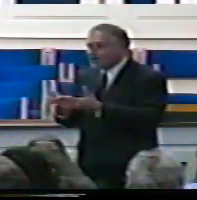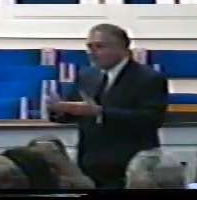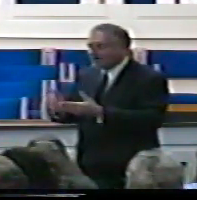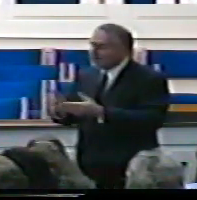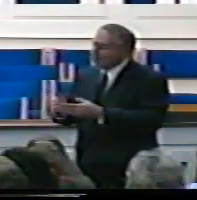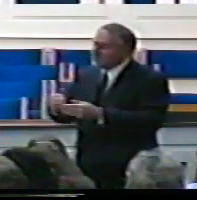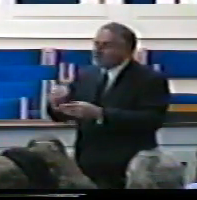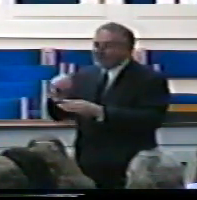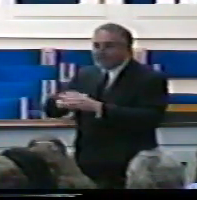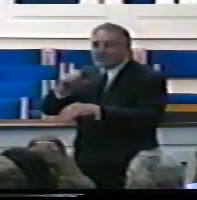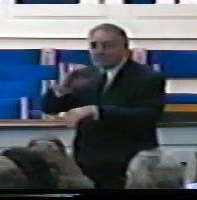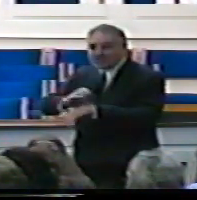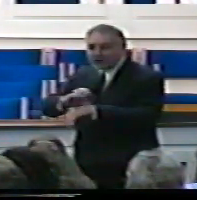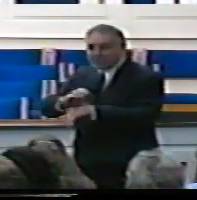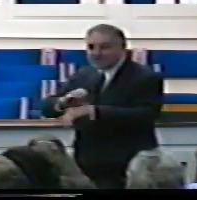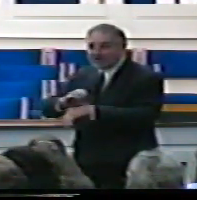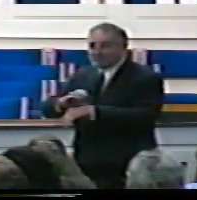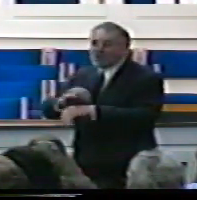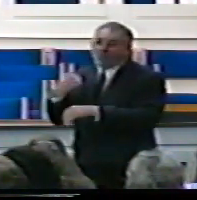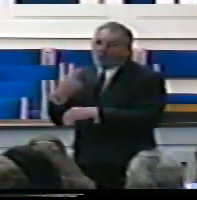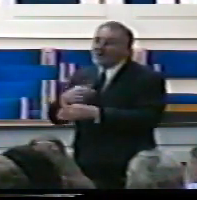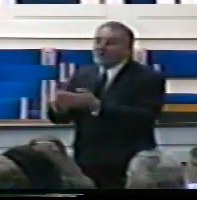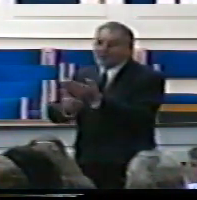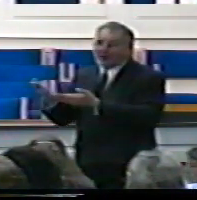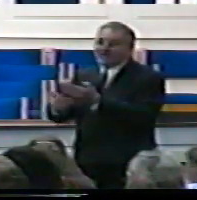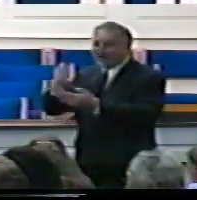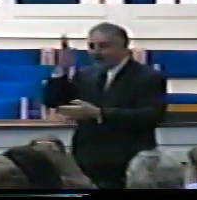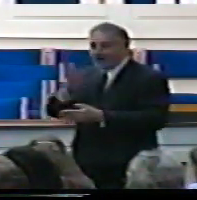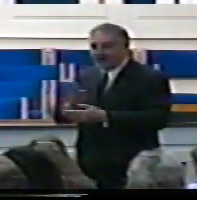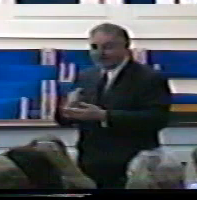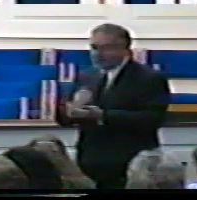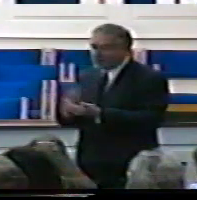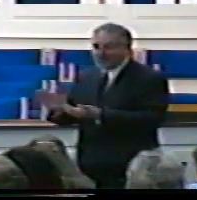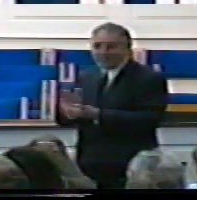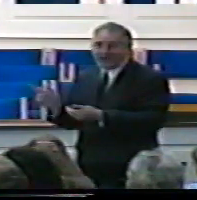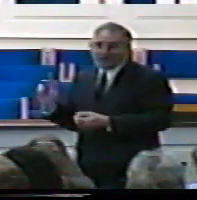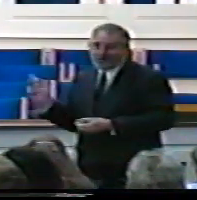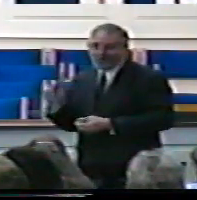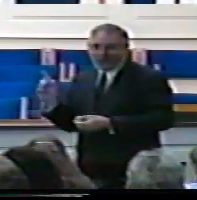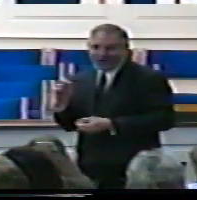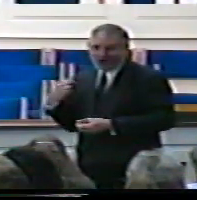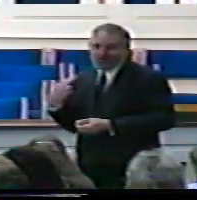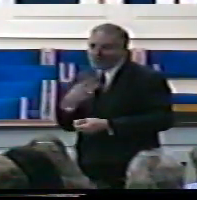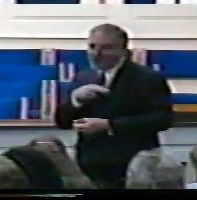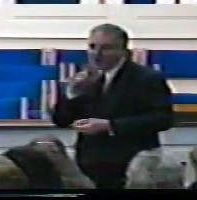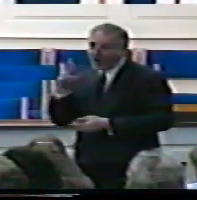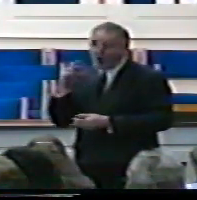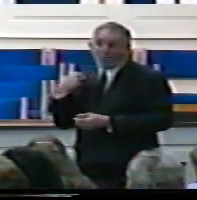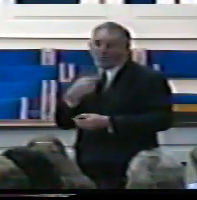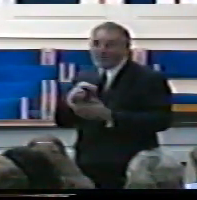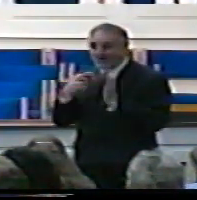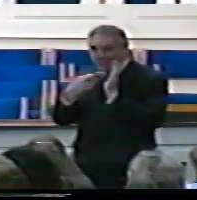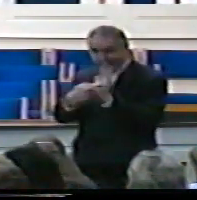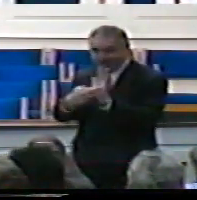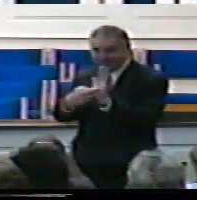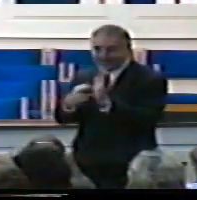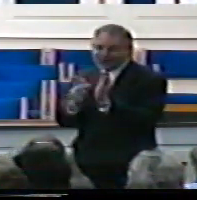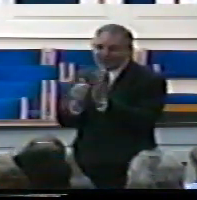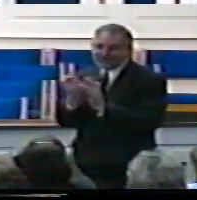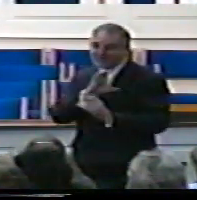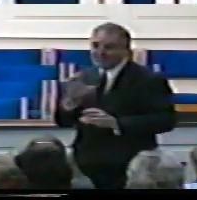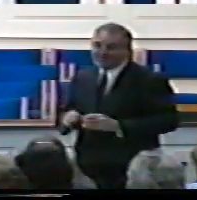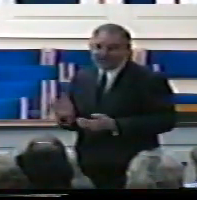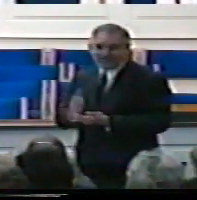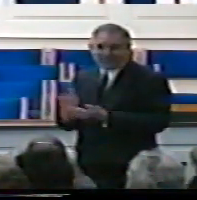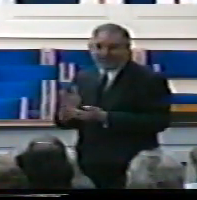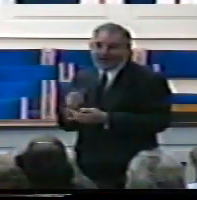heavenly business for the King. Because we're ambassadors of God. That's what you and I are. I represent Jesus Christ wherever